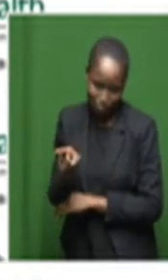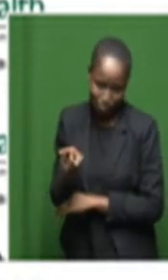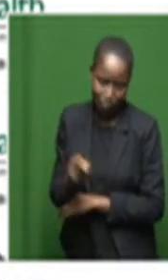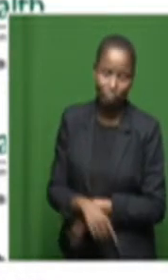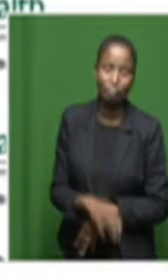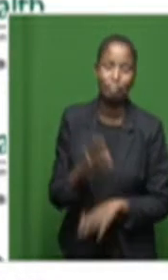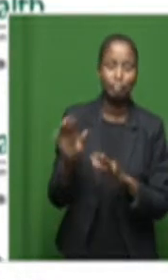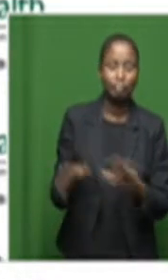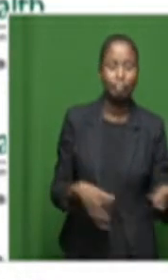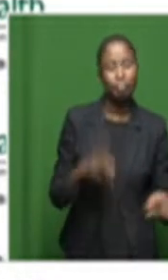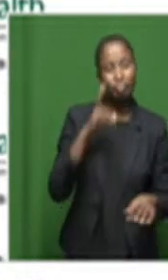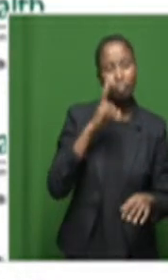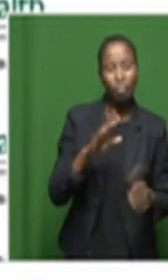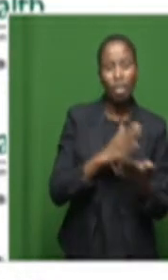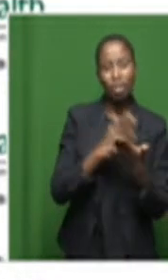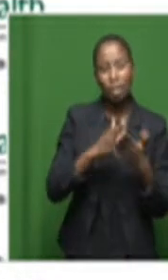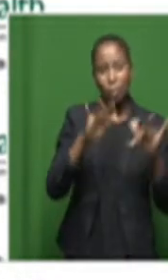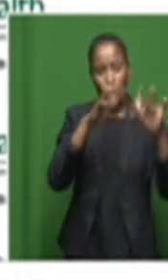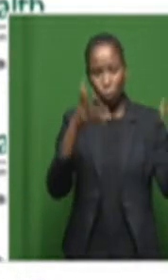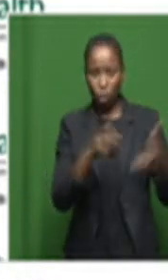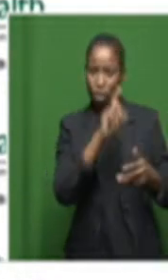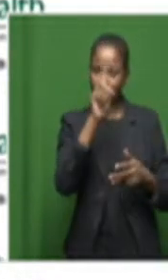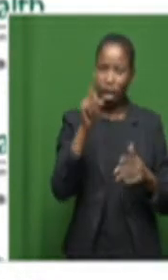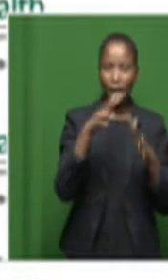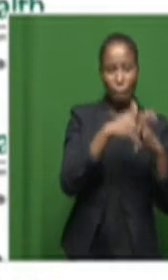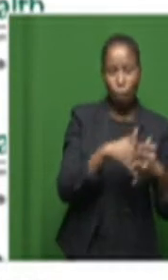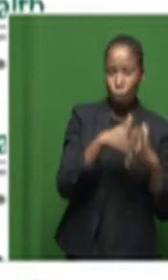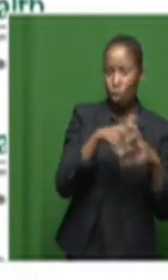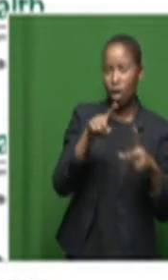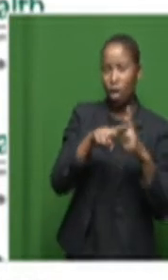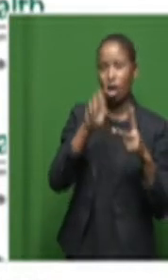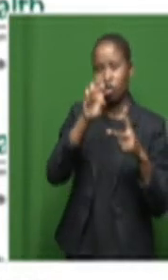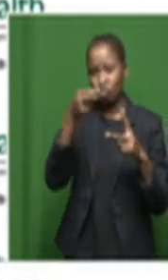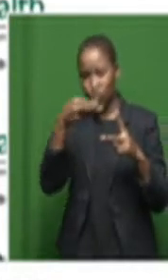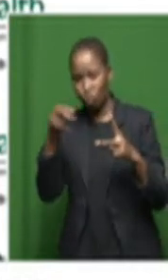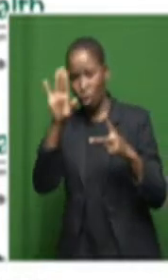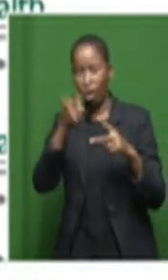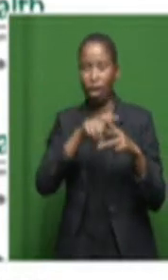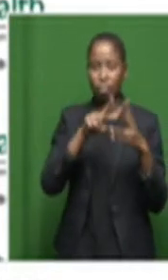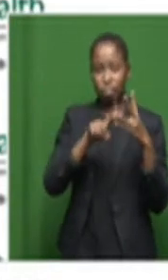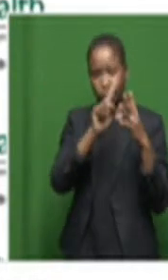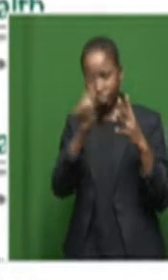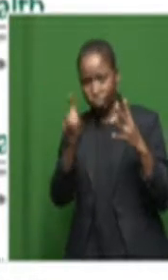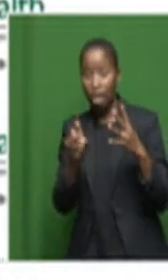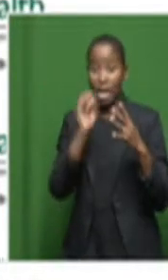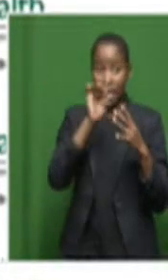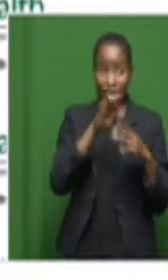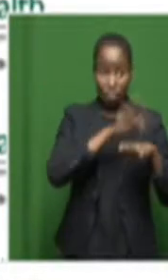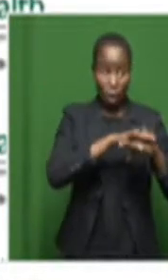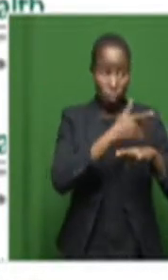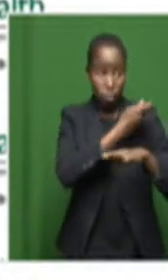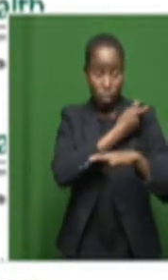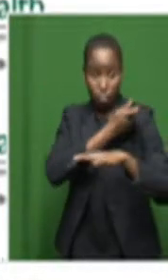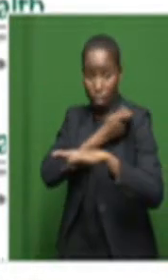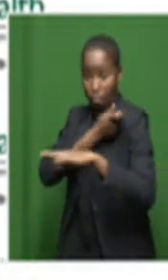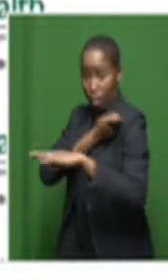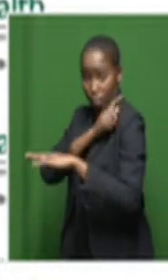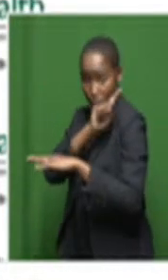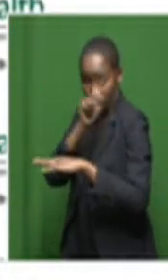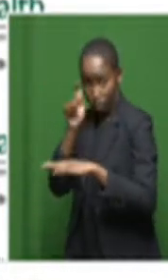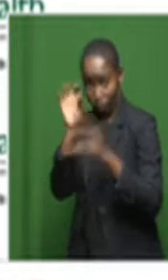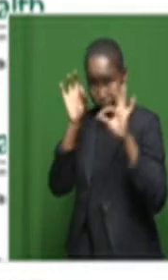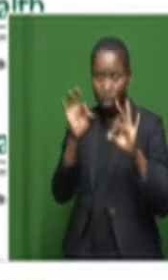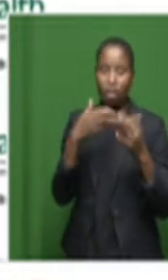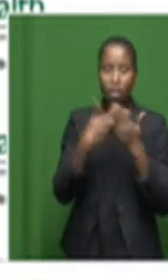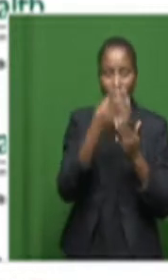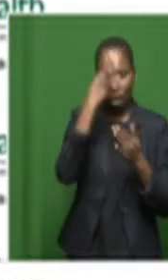in various parts of the world, in the Americas, in Europe, the more people get vaccinated, the more the governments are able to open